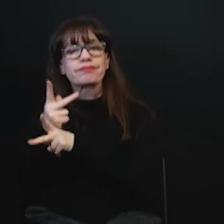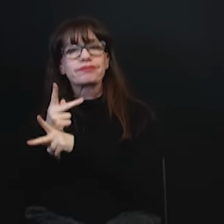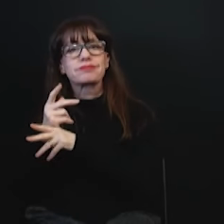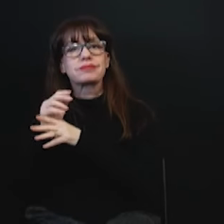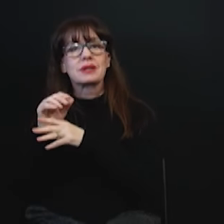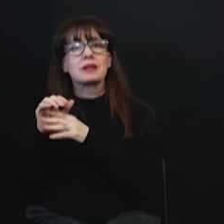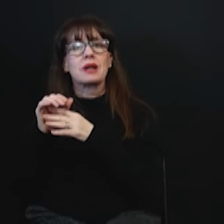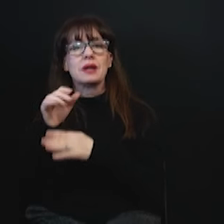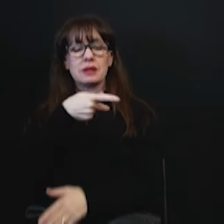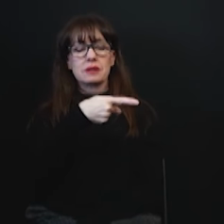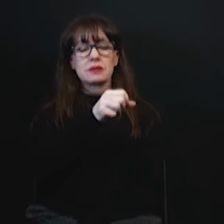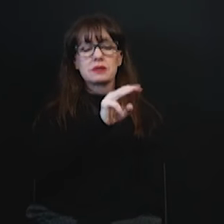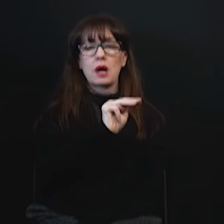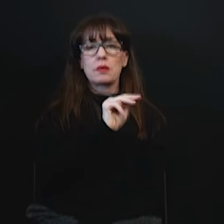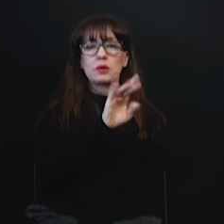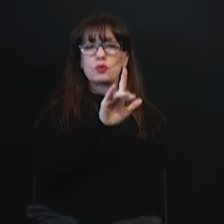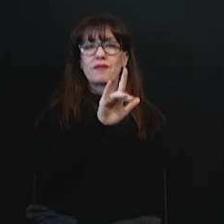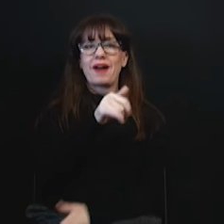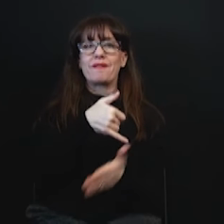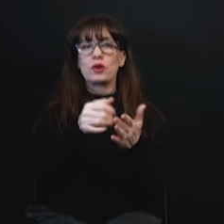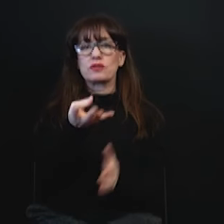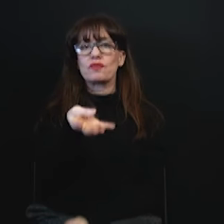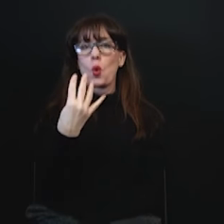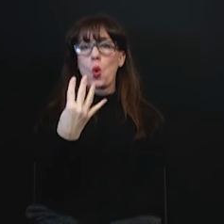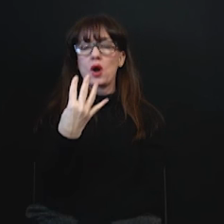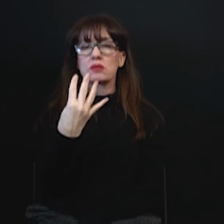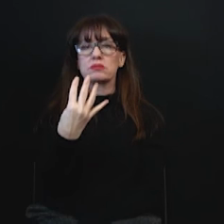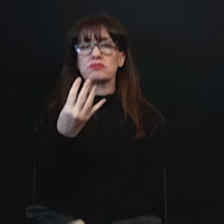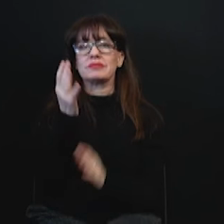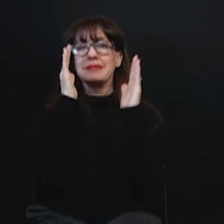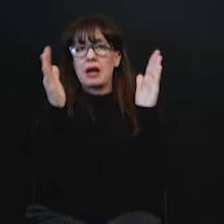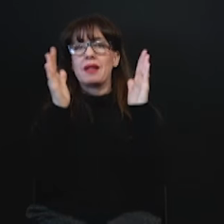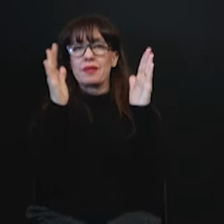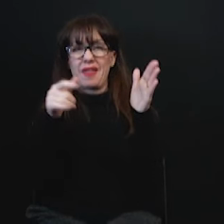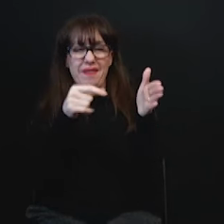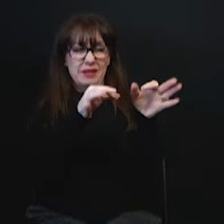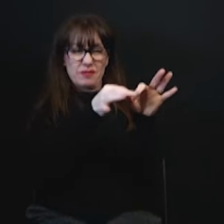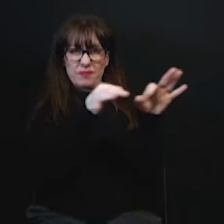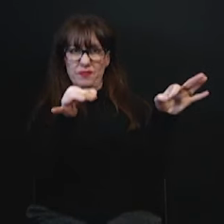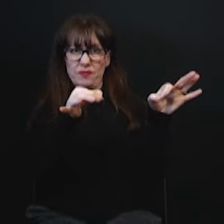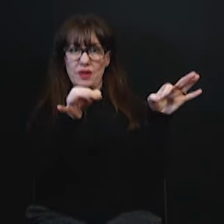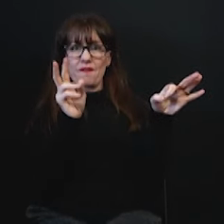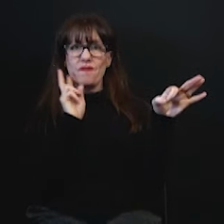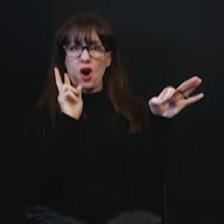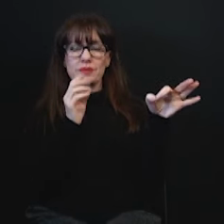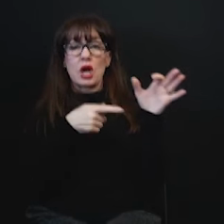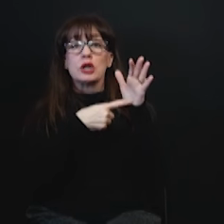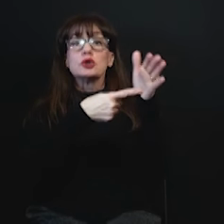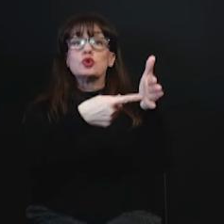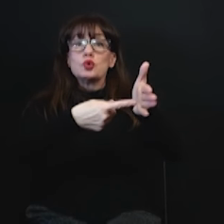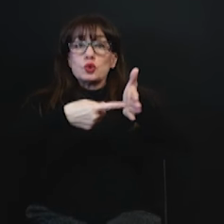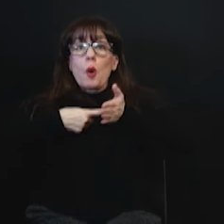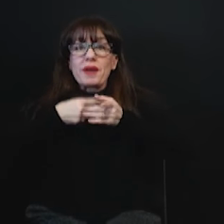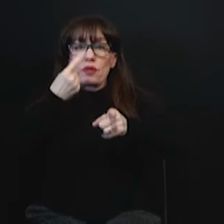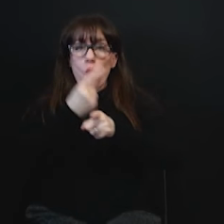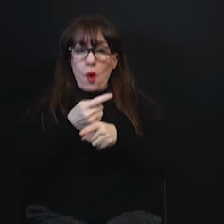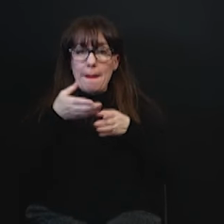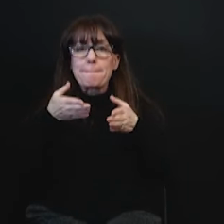guidance. Psalm 25, verse 4, listen to what he says here. Listen to these verbs. Show me the right path, O